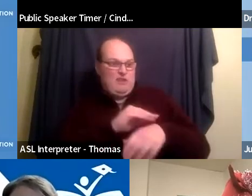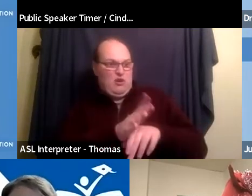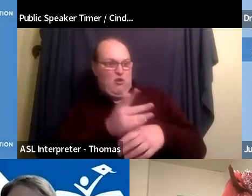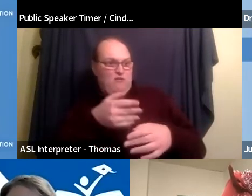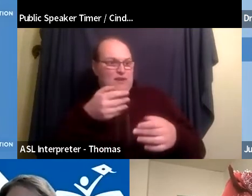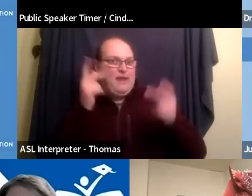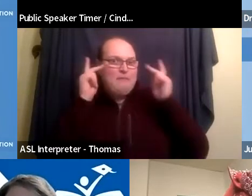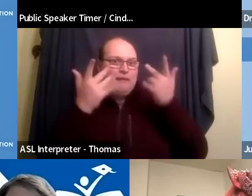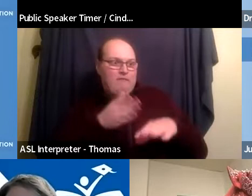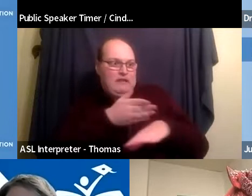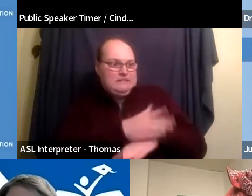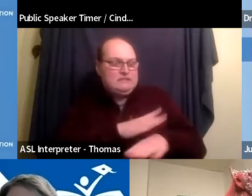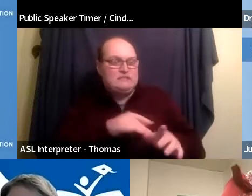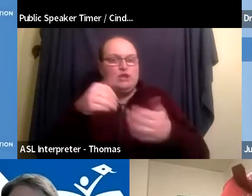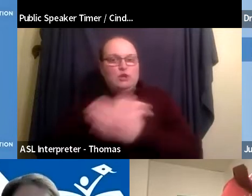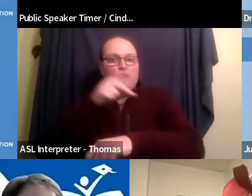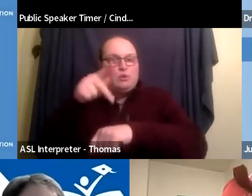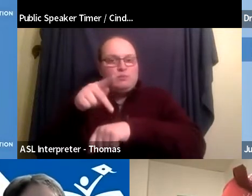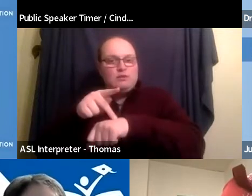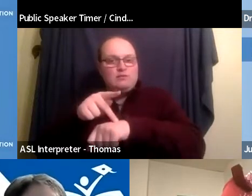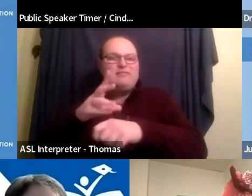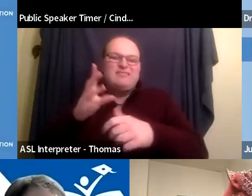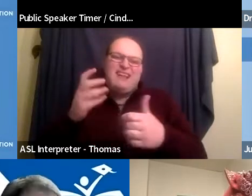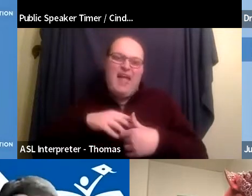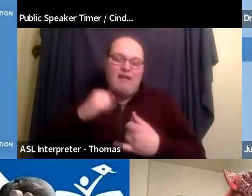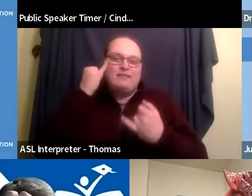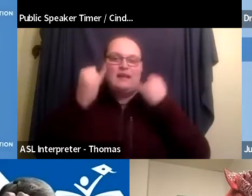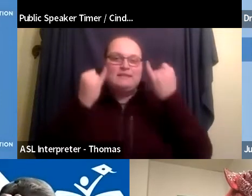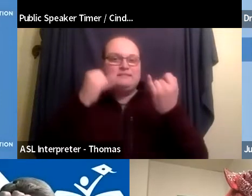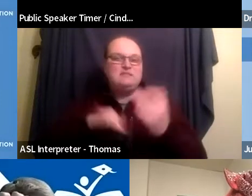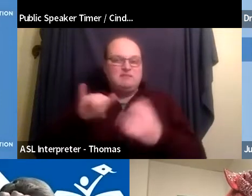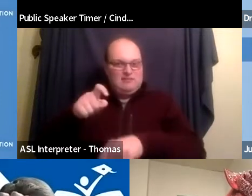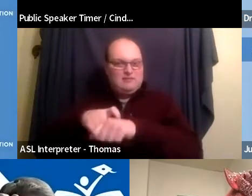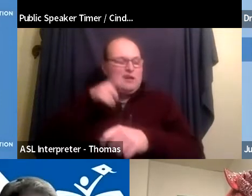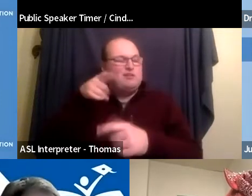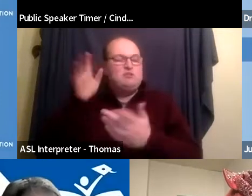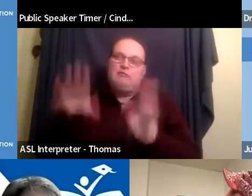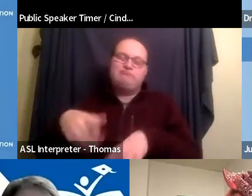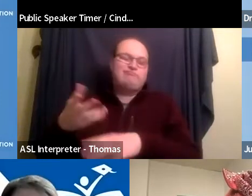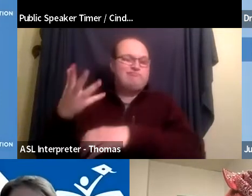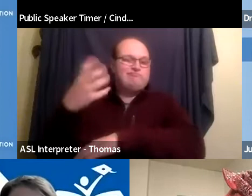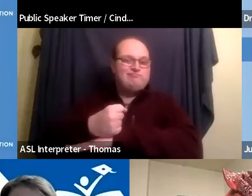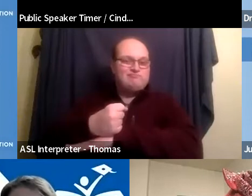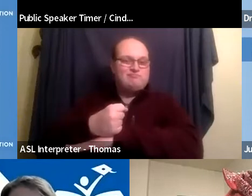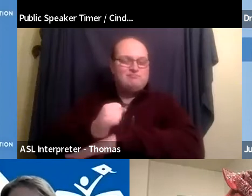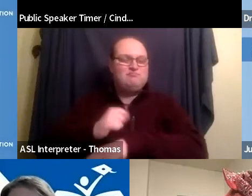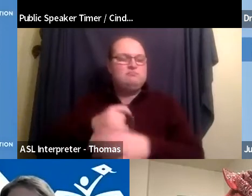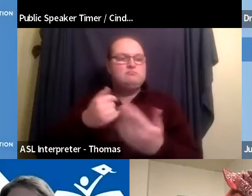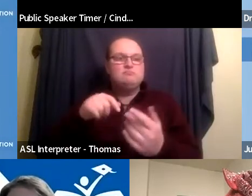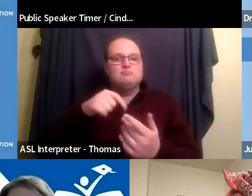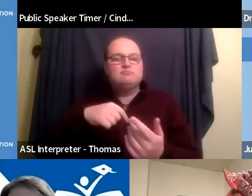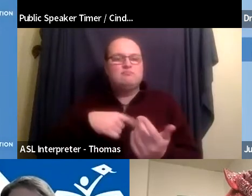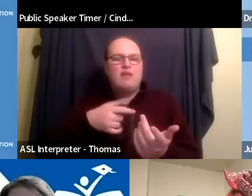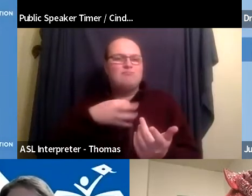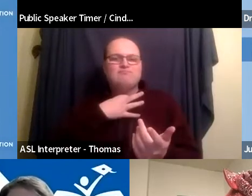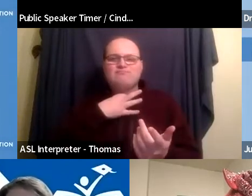kids went back to school, that was when we had the idea that Pointer Ridge was going to be shut down. And when I asked the question